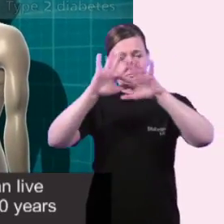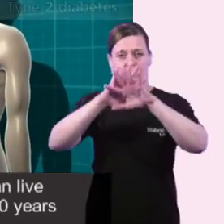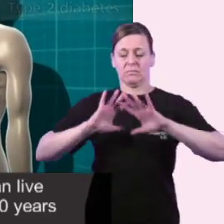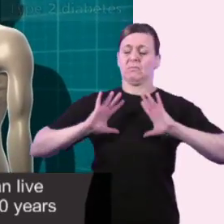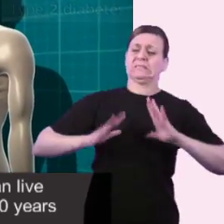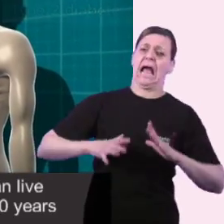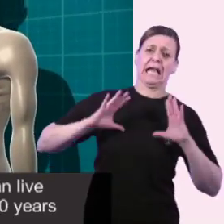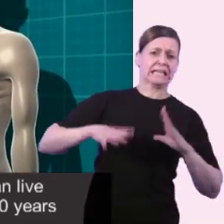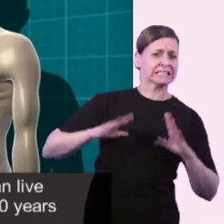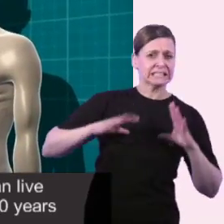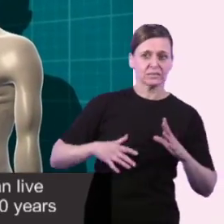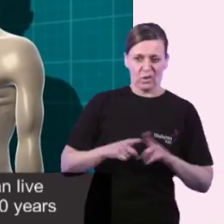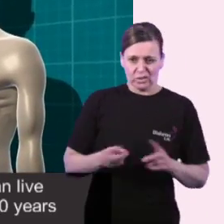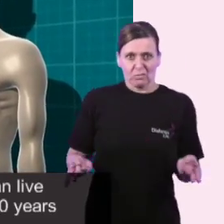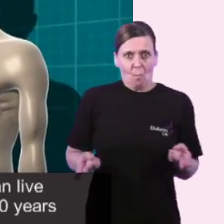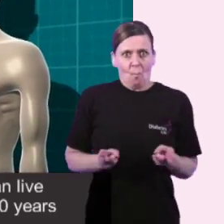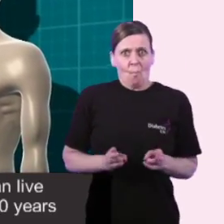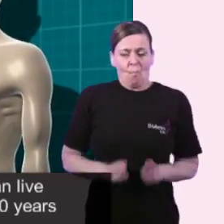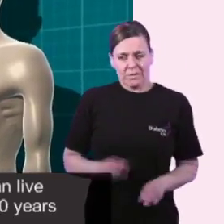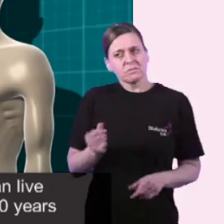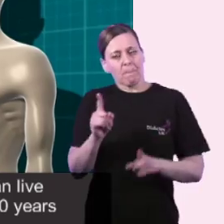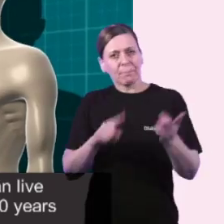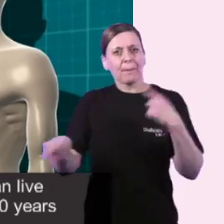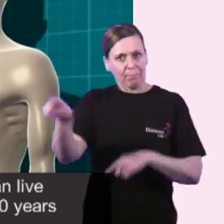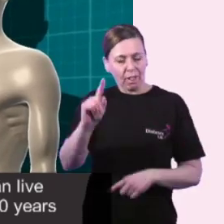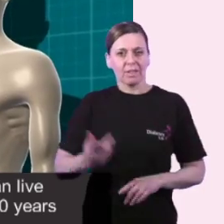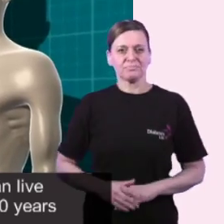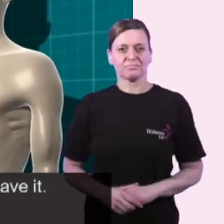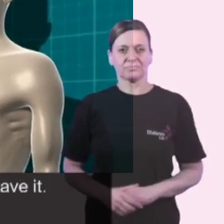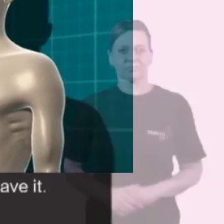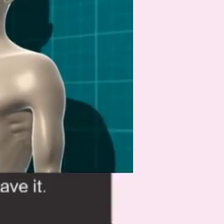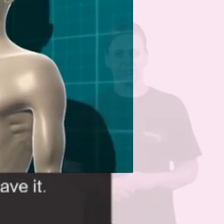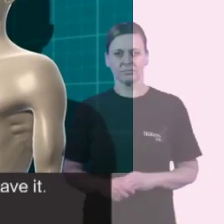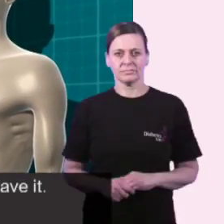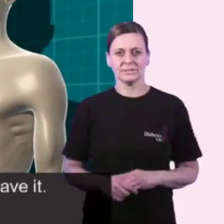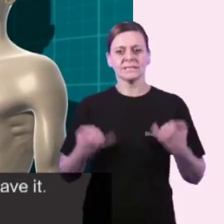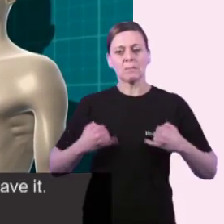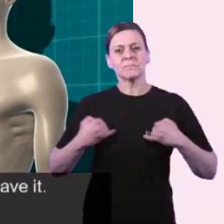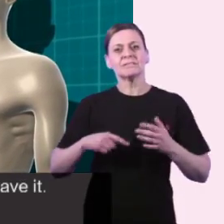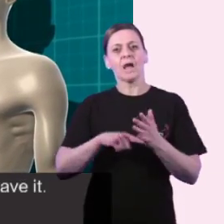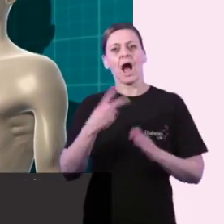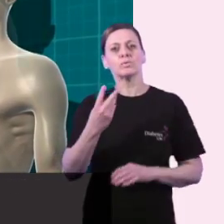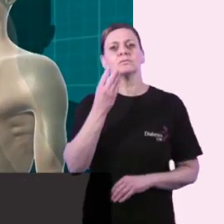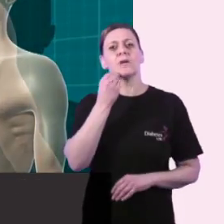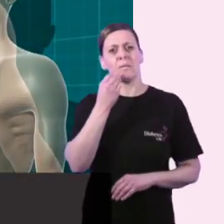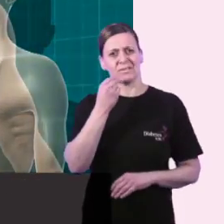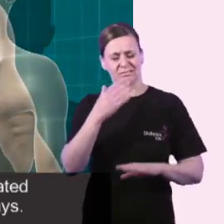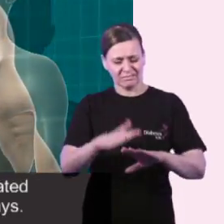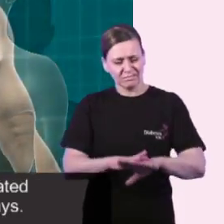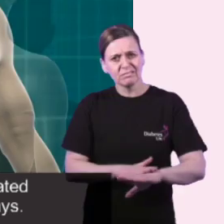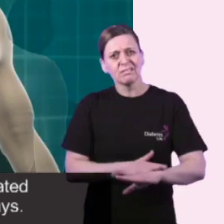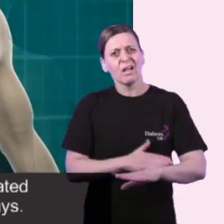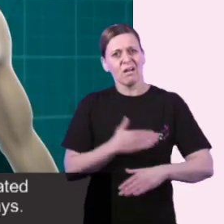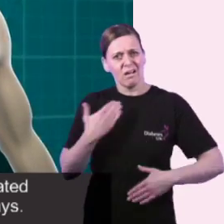reason people can live with type 2 diabetes for up to 10 years before they realise that they have it. Type 2